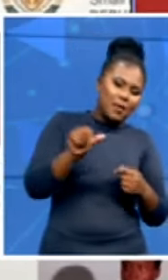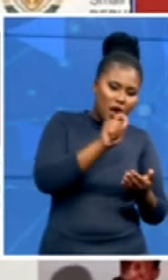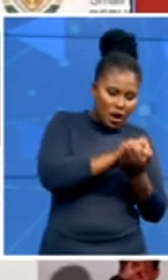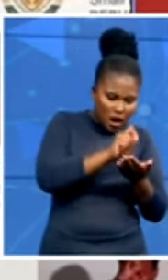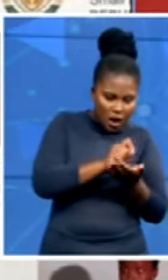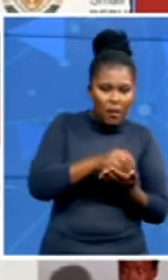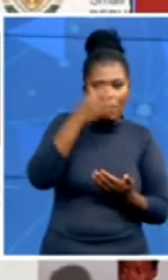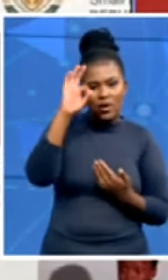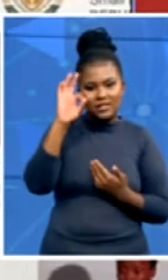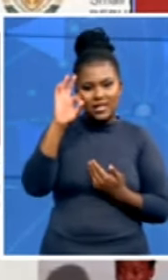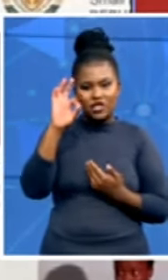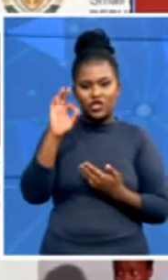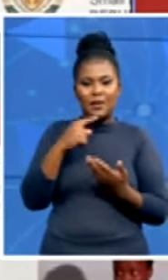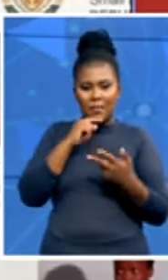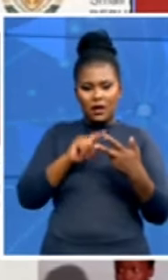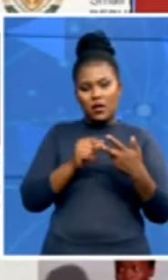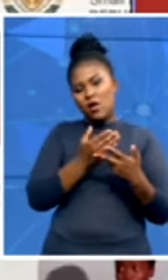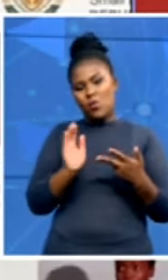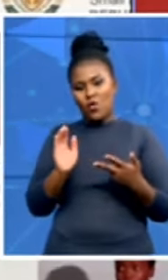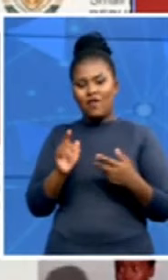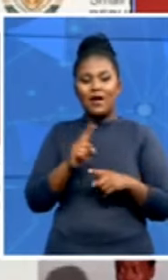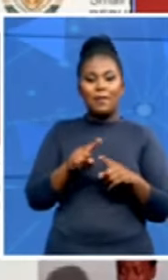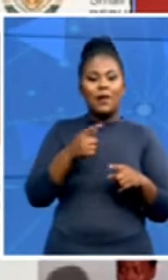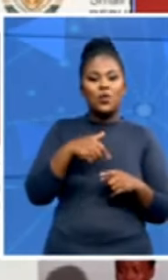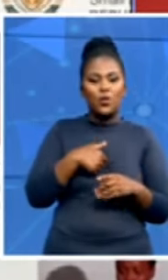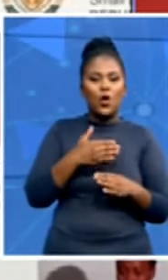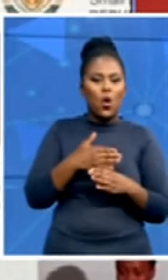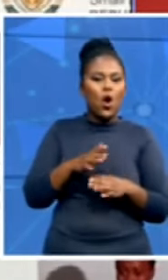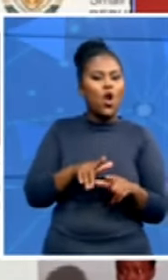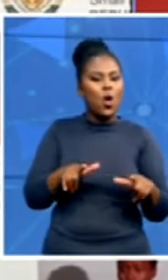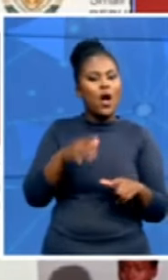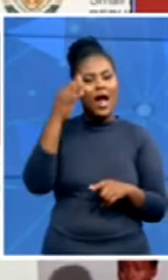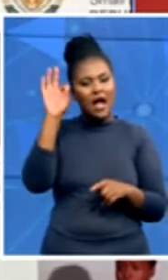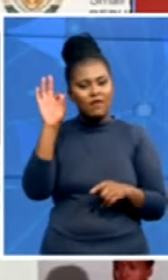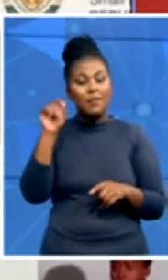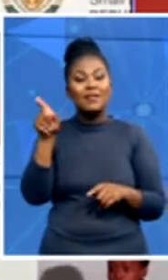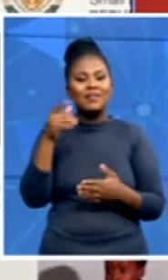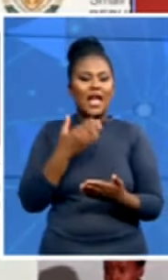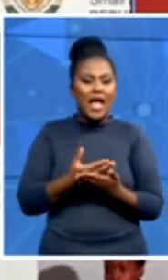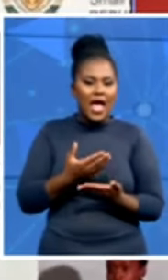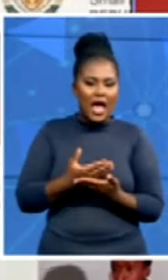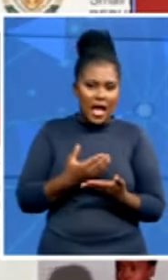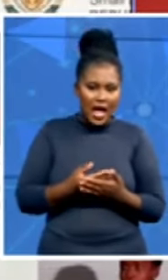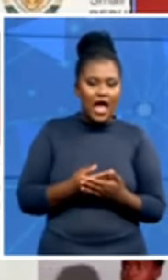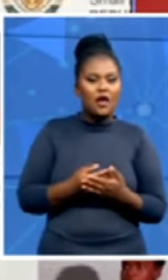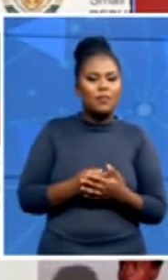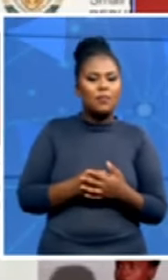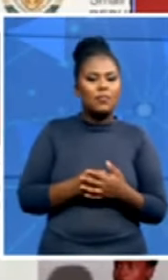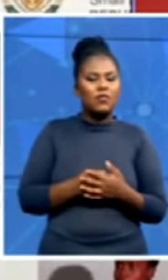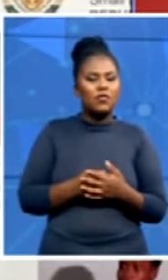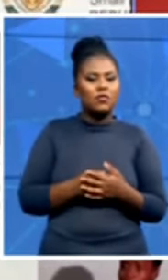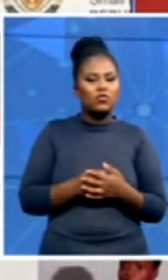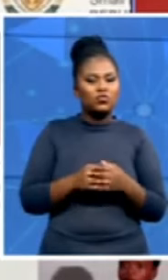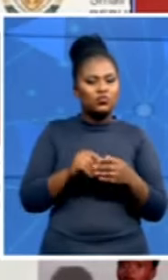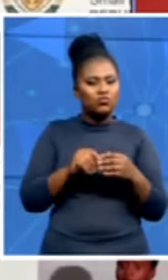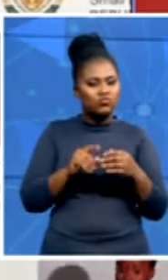are working with local government, they were therefore able, through their ward councillors and other stakeholders, they able to say indeed